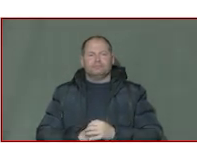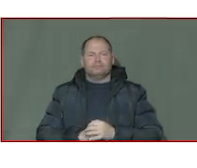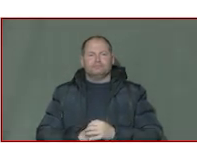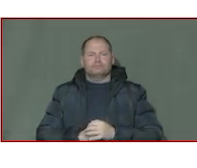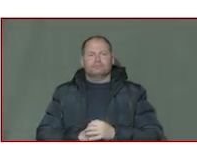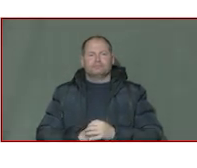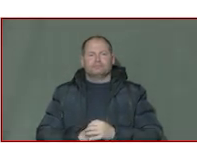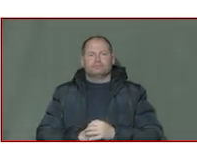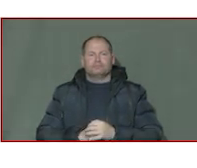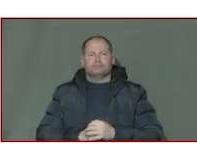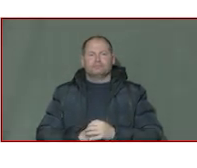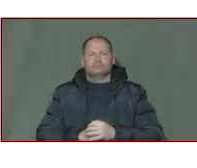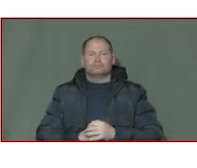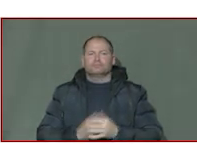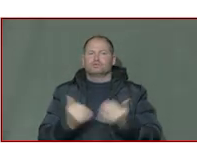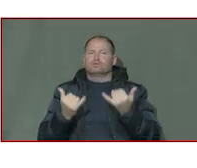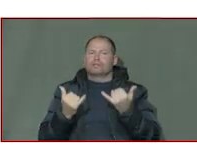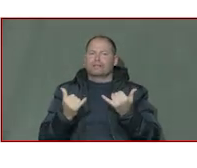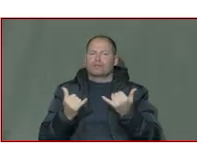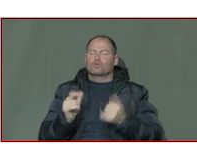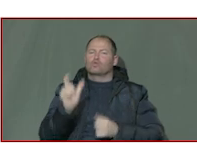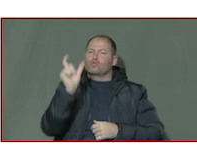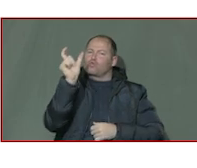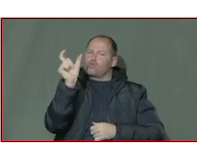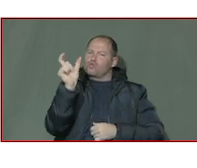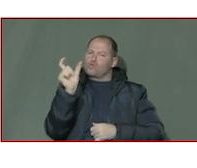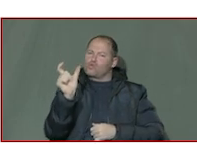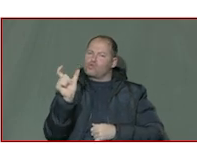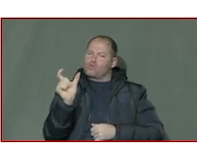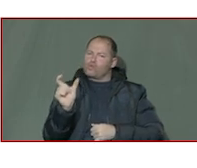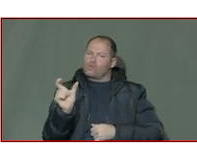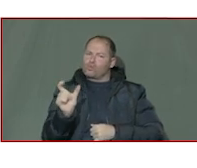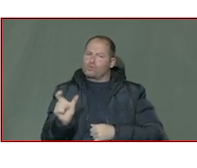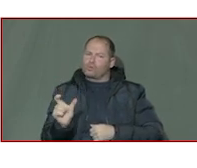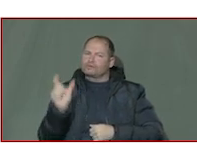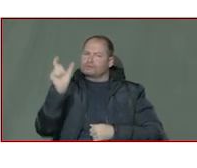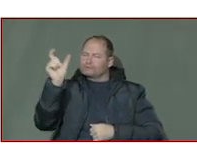thymine? What's uracil? It's nitrogenous what?